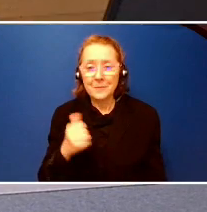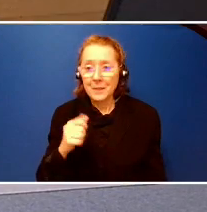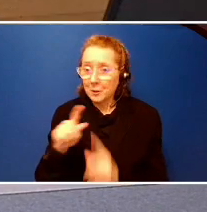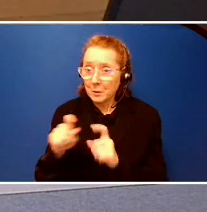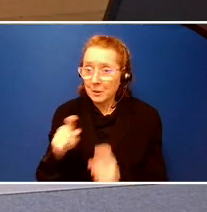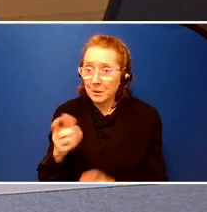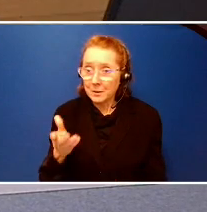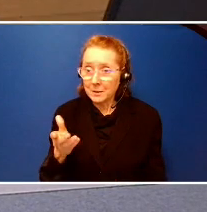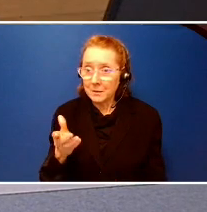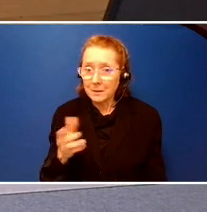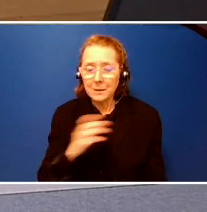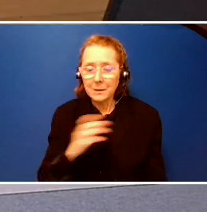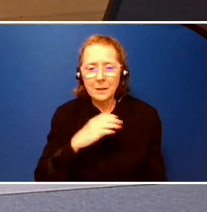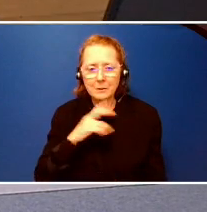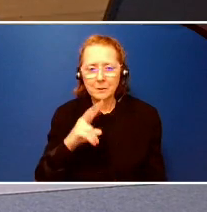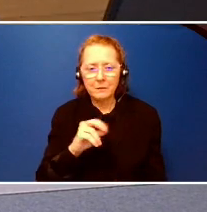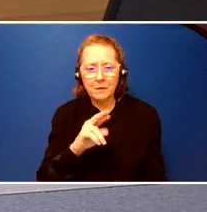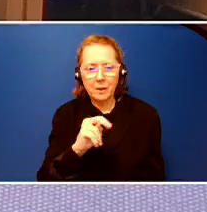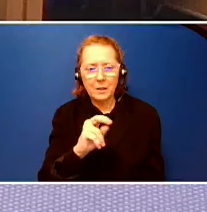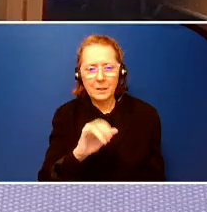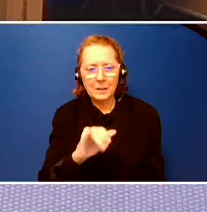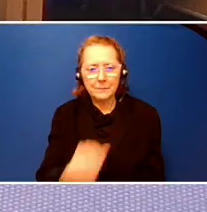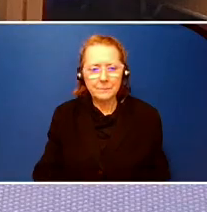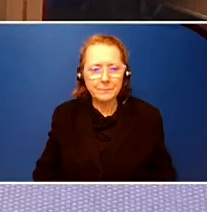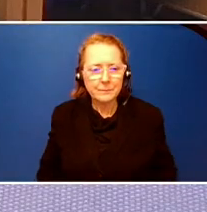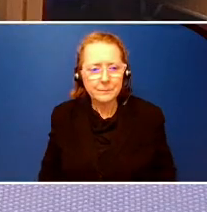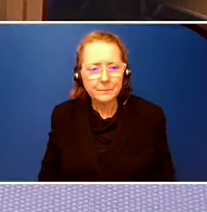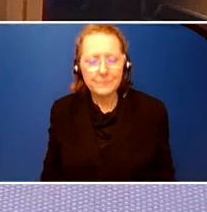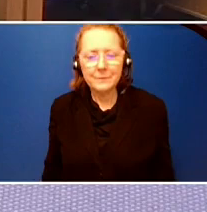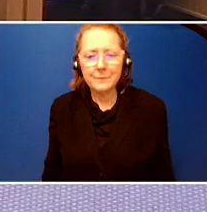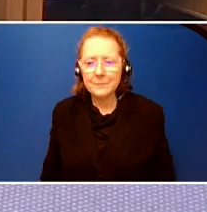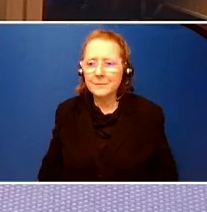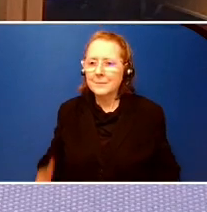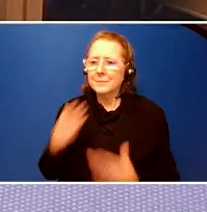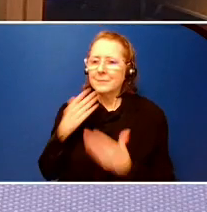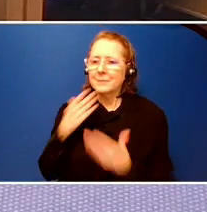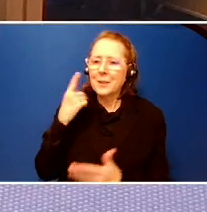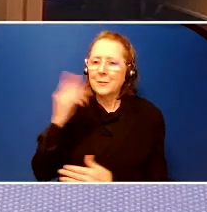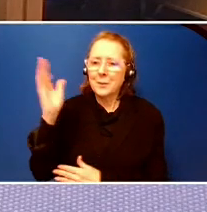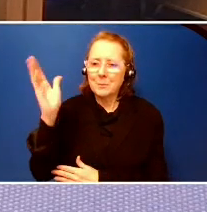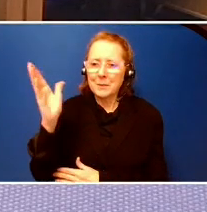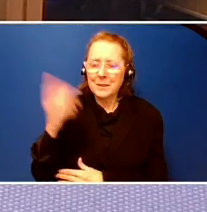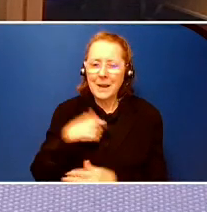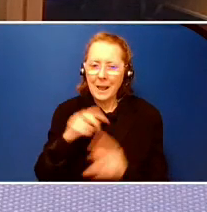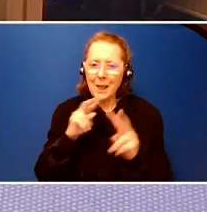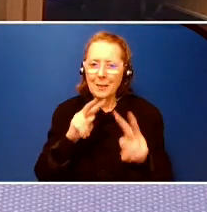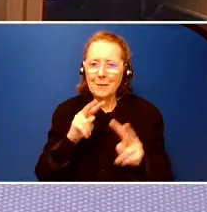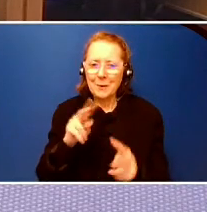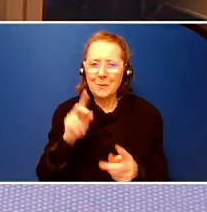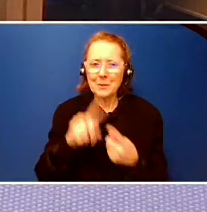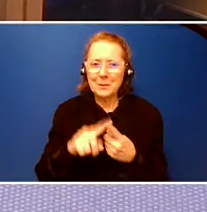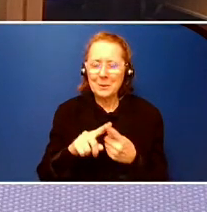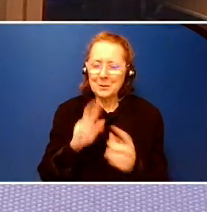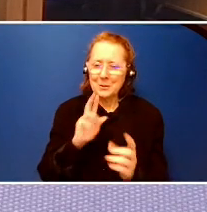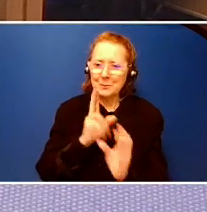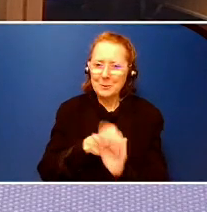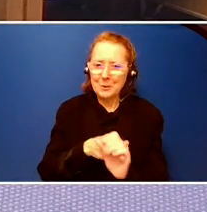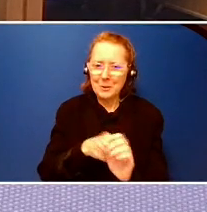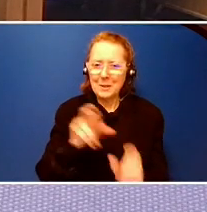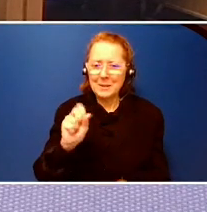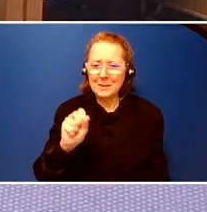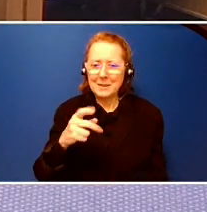Yes, Councilor Barney. Thank you so much for the presentation. I look forward to spending more time with SRAB